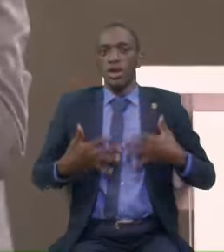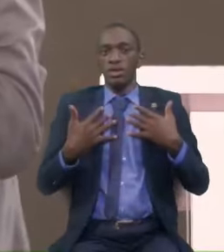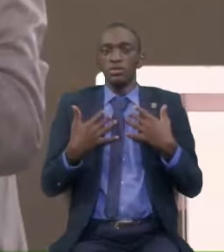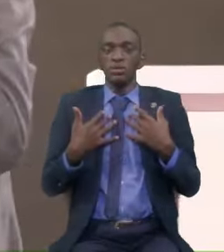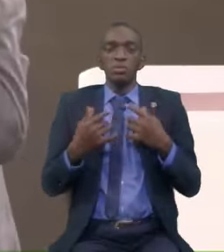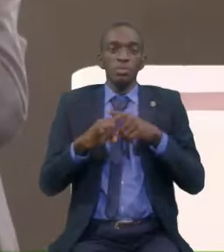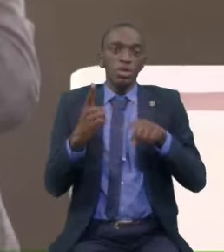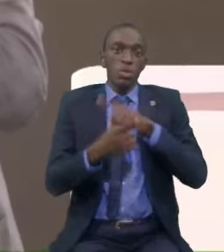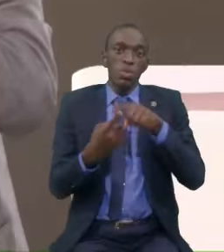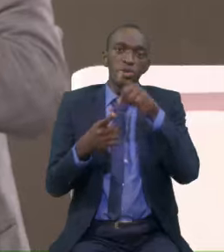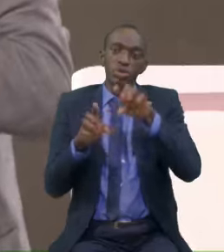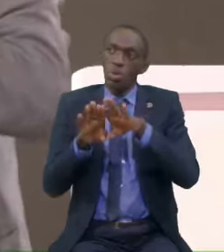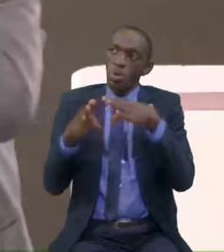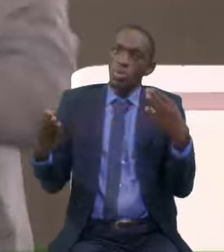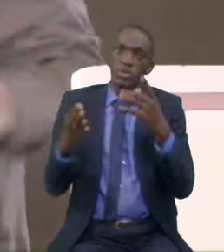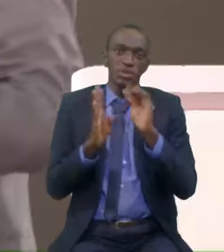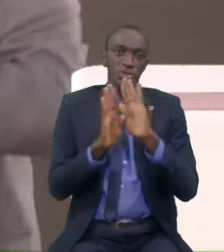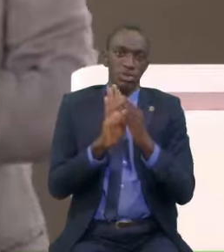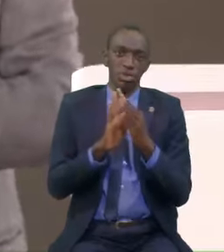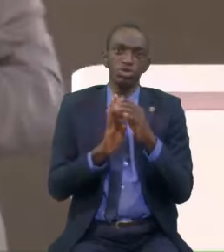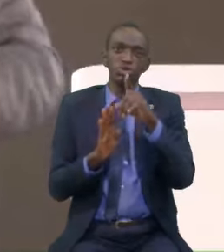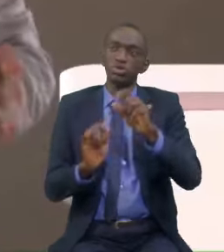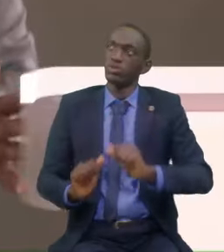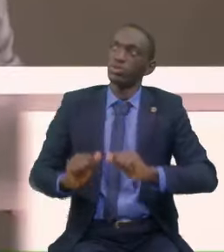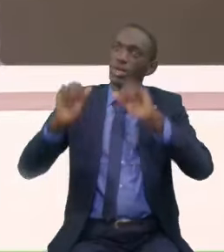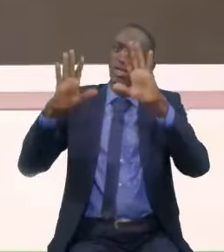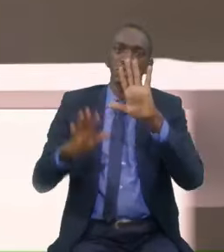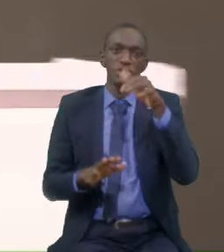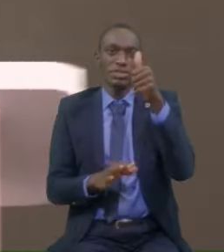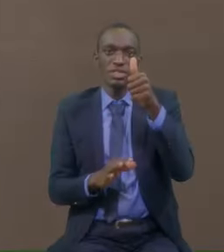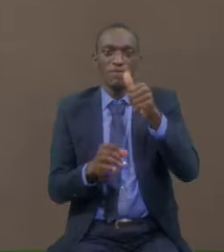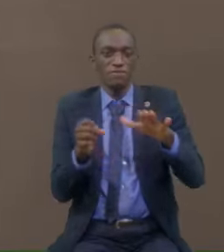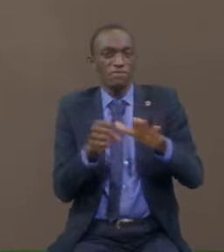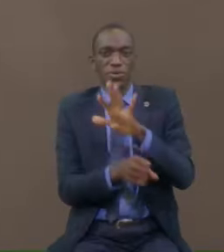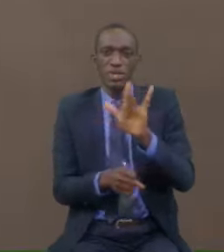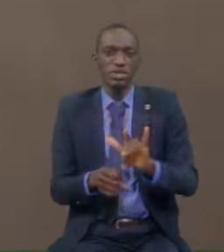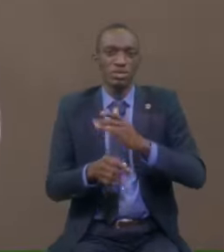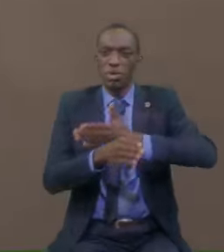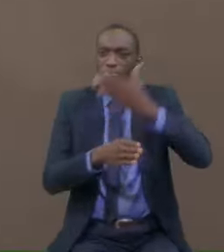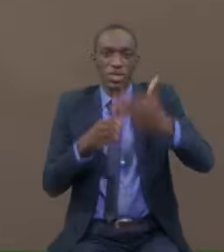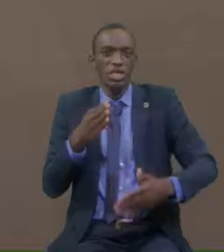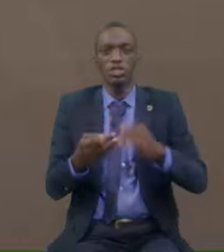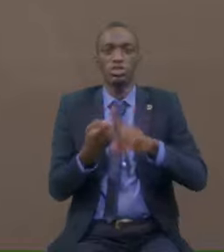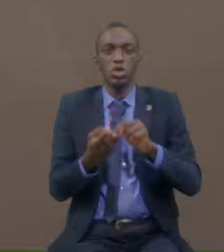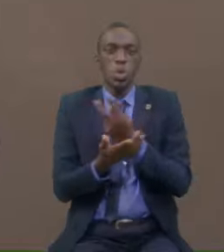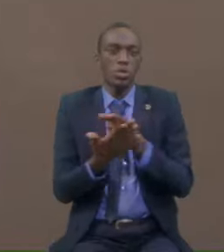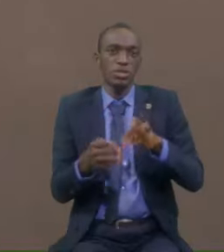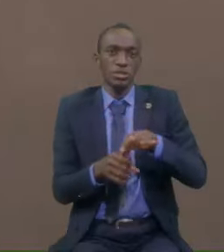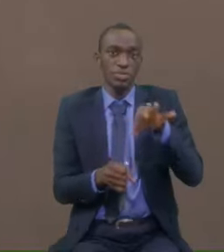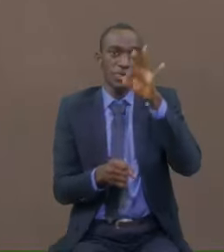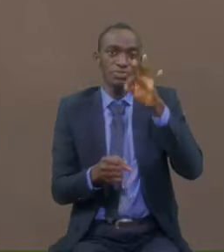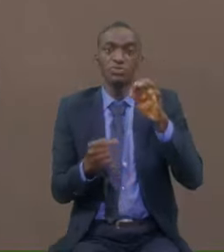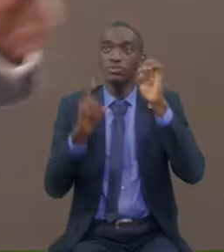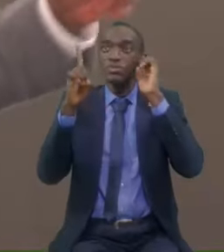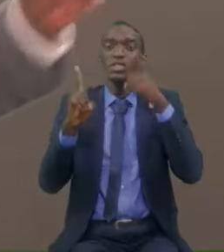when you surrender yourself fully, entirely to the Holy Spirit, it says, this will